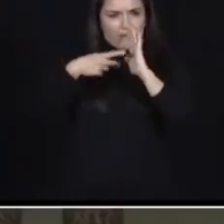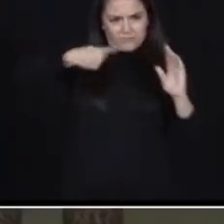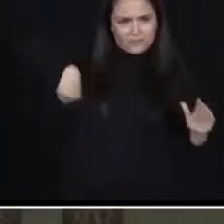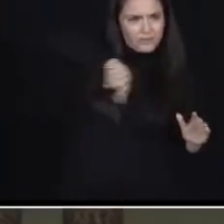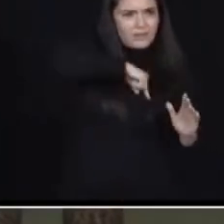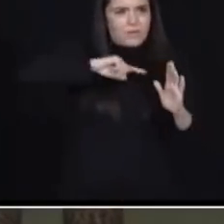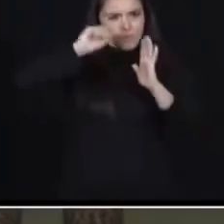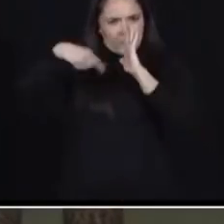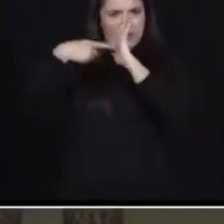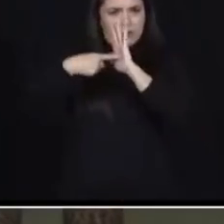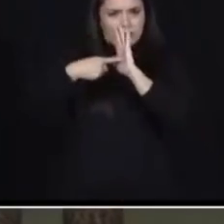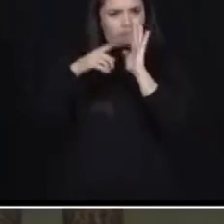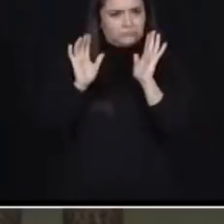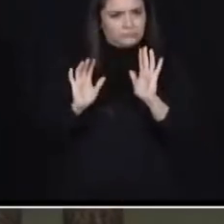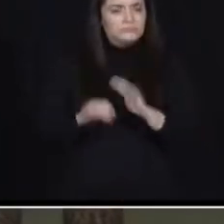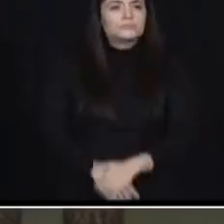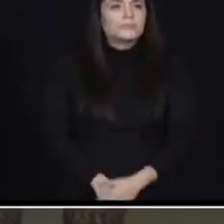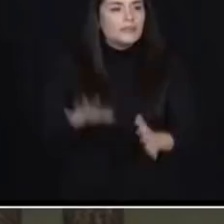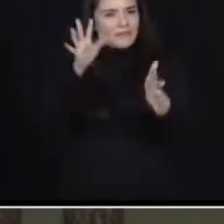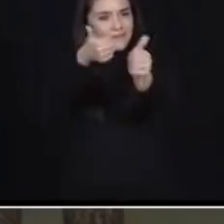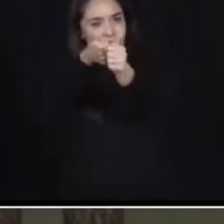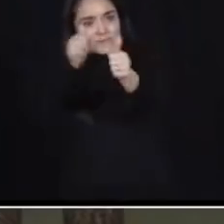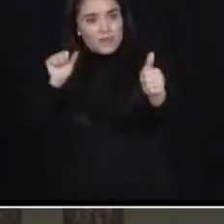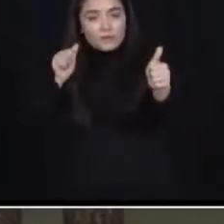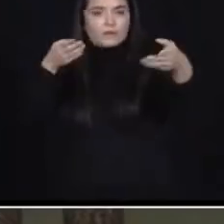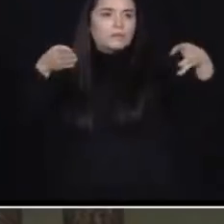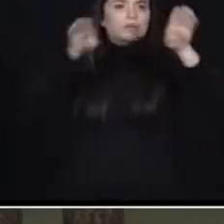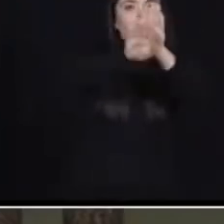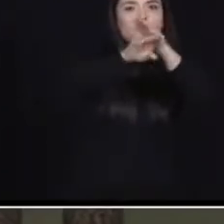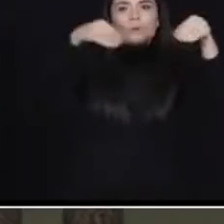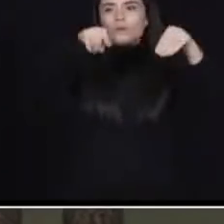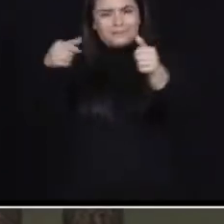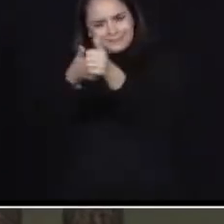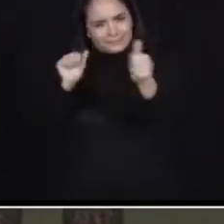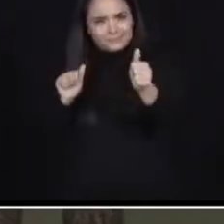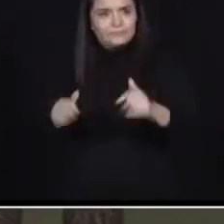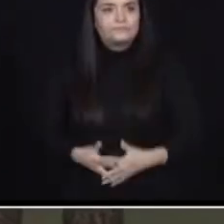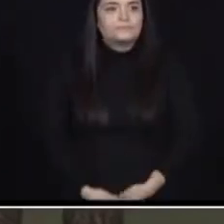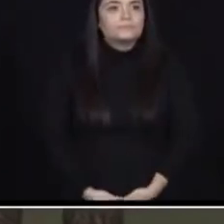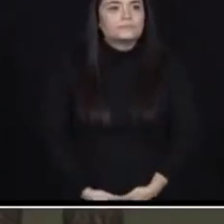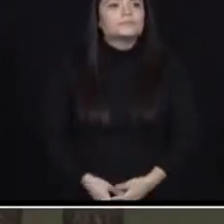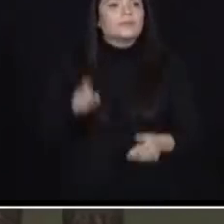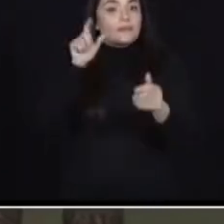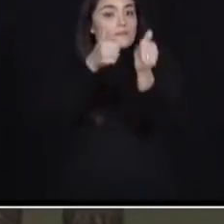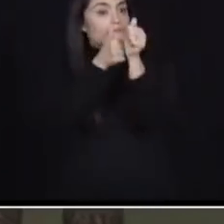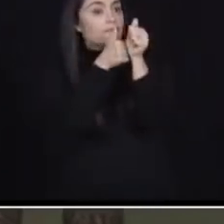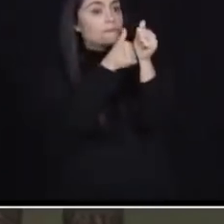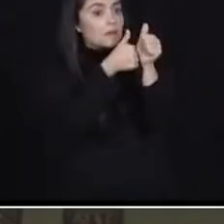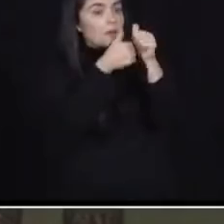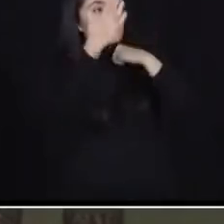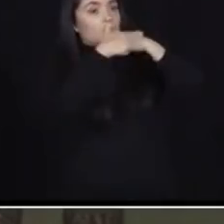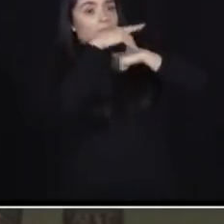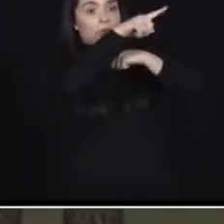a role to play in preventing a lockdown. We need to continue following public health advice. We